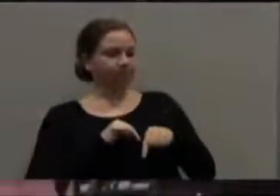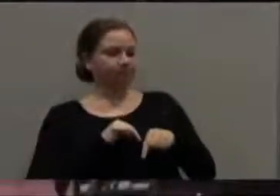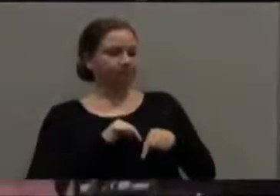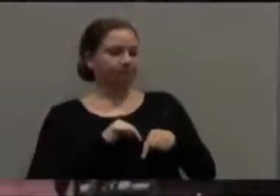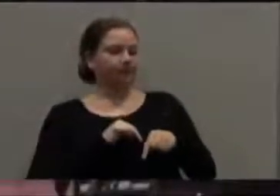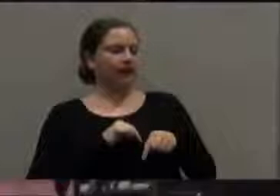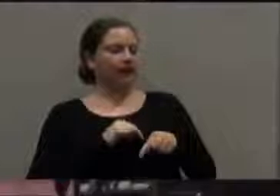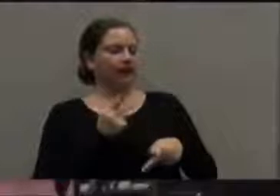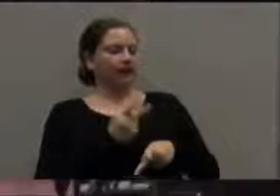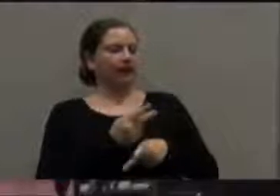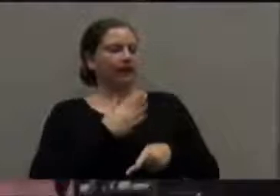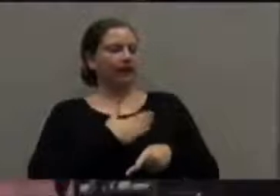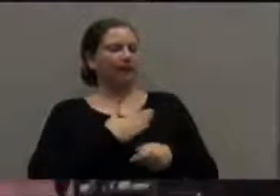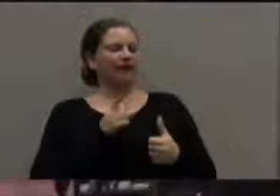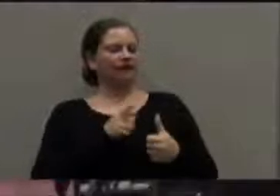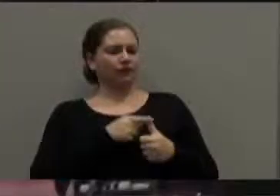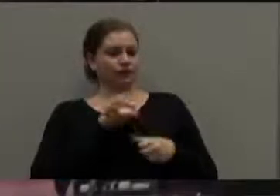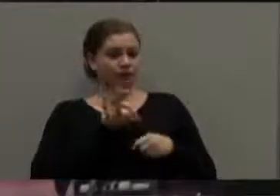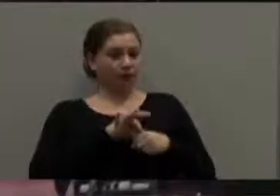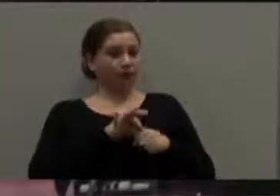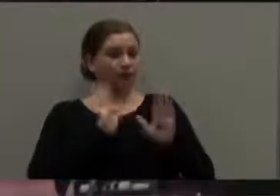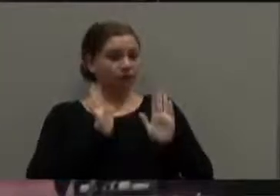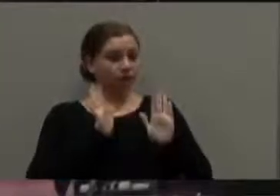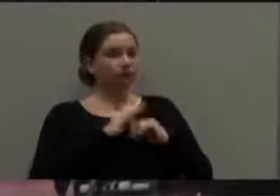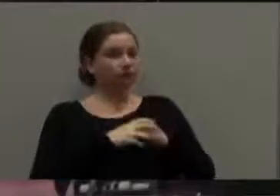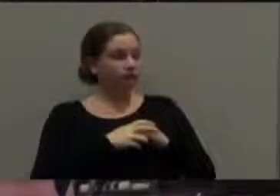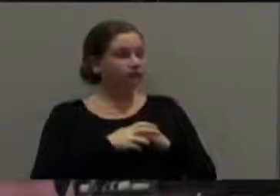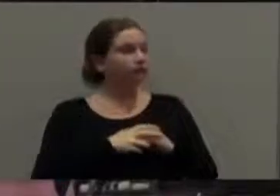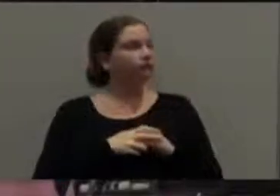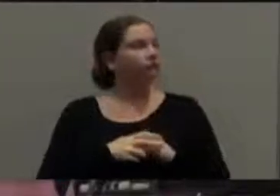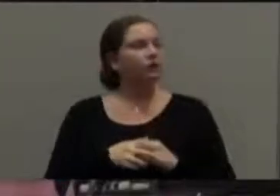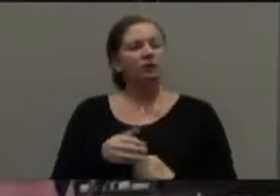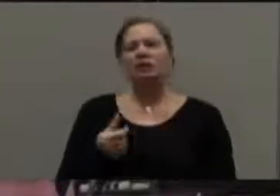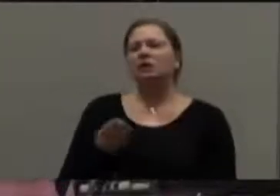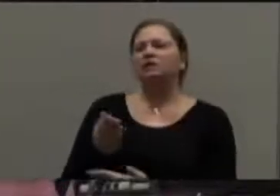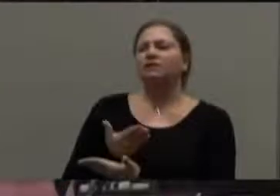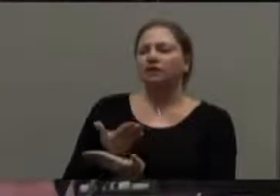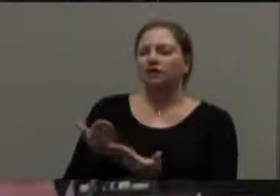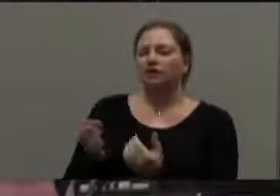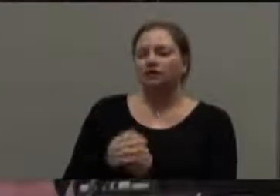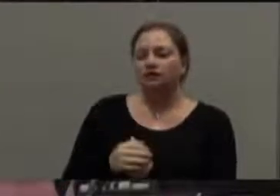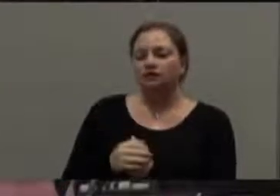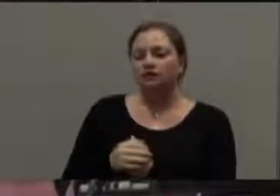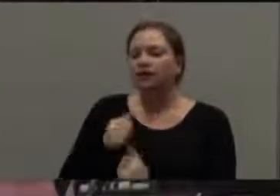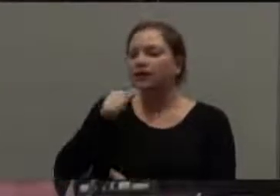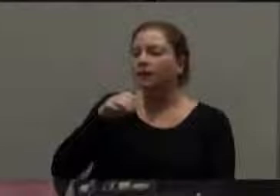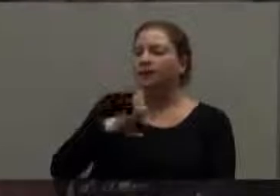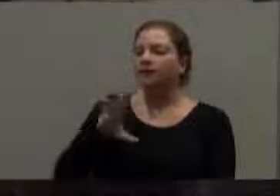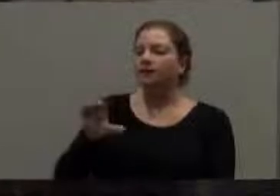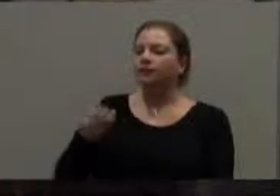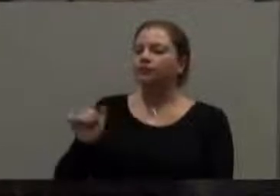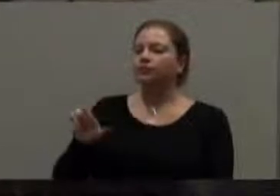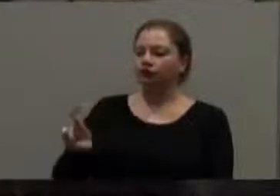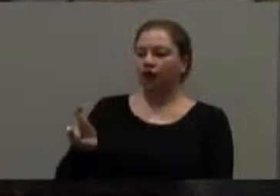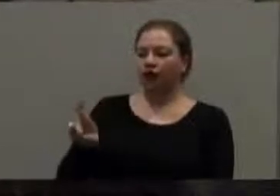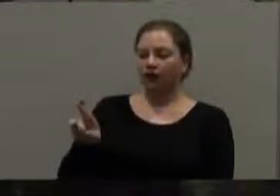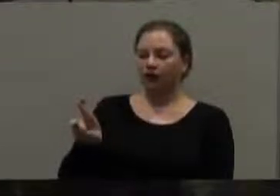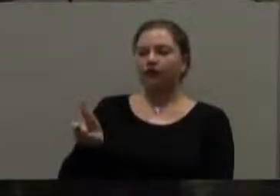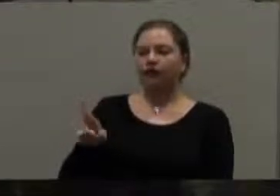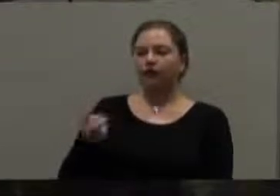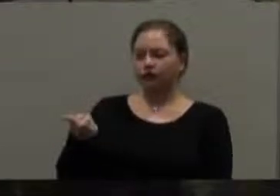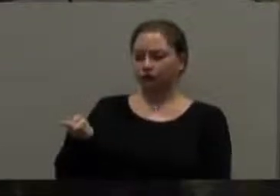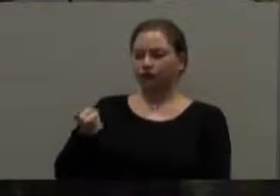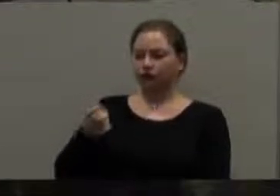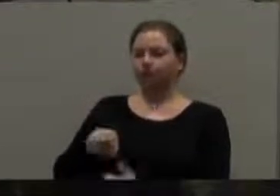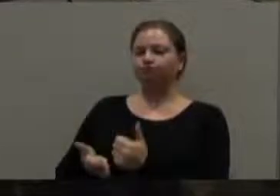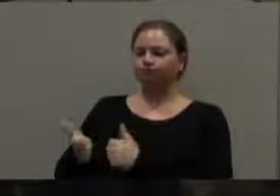That's fine. Mr. Dupler. Well, just a couple things. I mean, Madam Chair, you're in charge of the meeting,